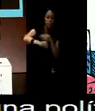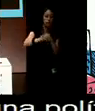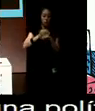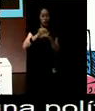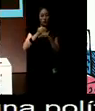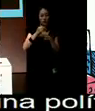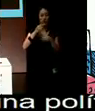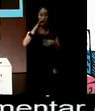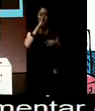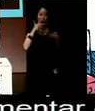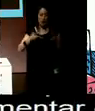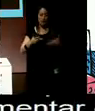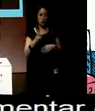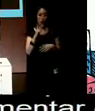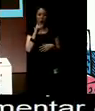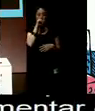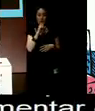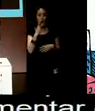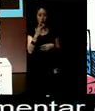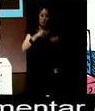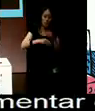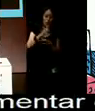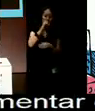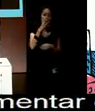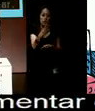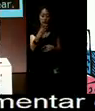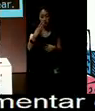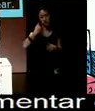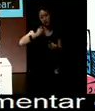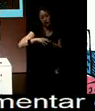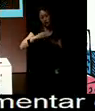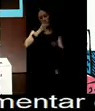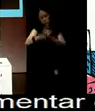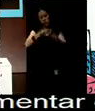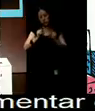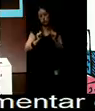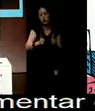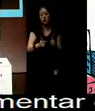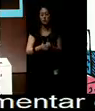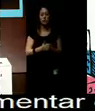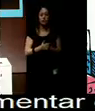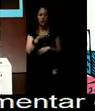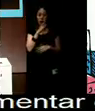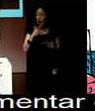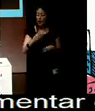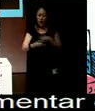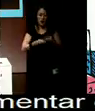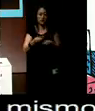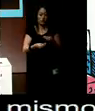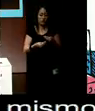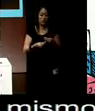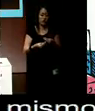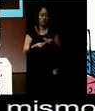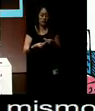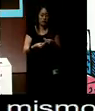and what we are doing now is that since we cannot build on the results yet of the studies that